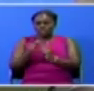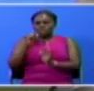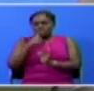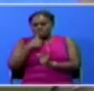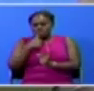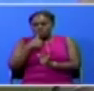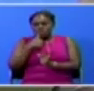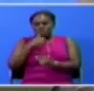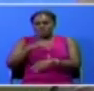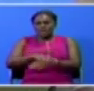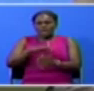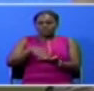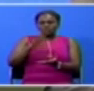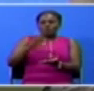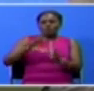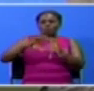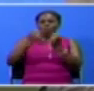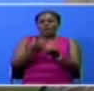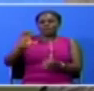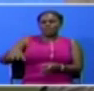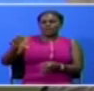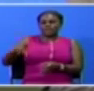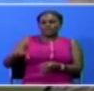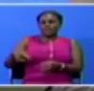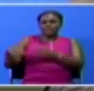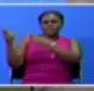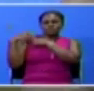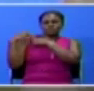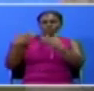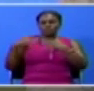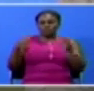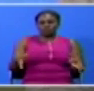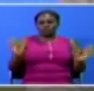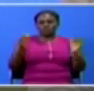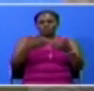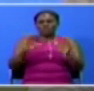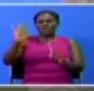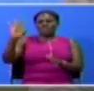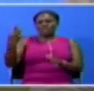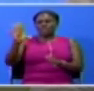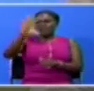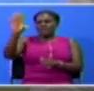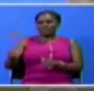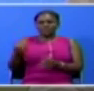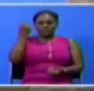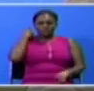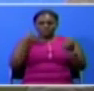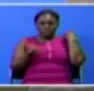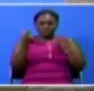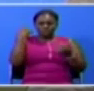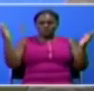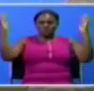that fetch more in the global market. Tea stakeholders at the official opening of the 3rd Africa Tea Convention and